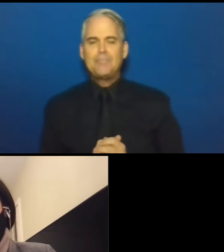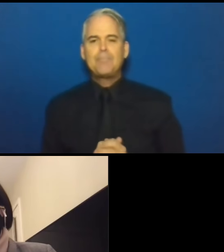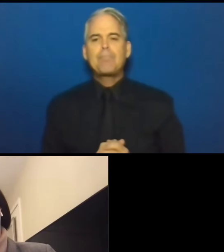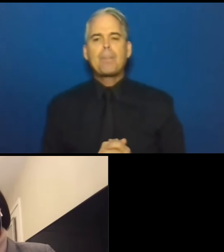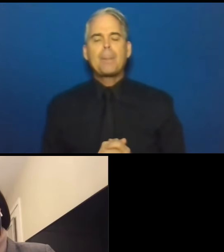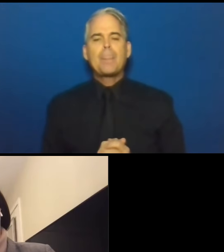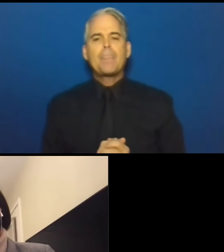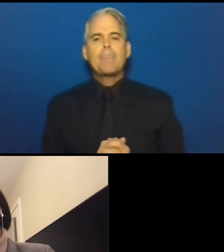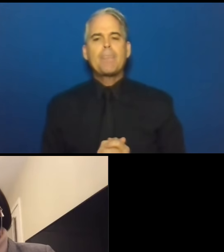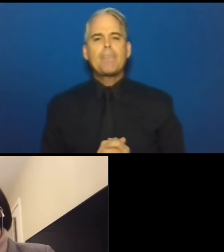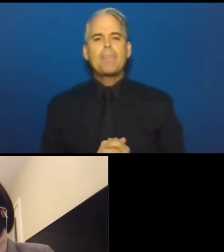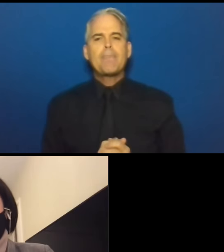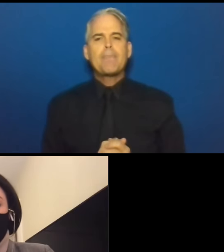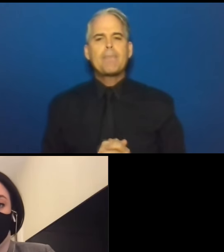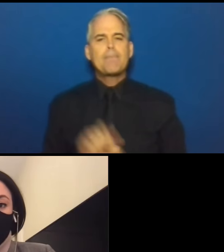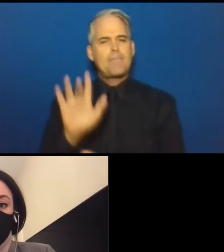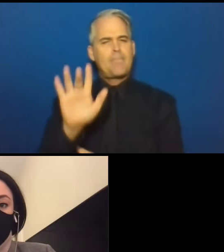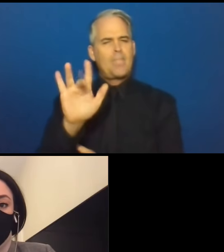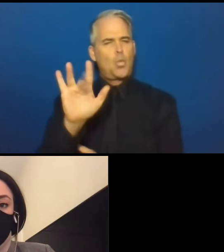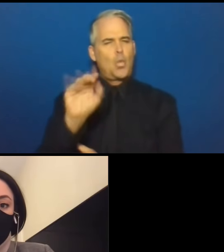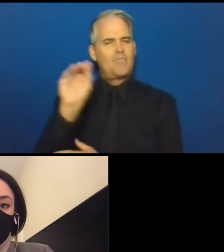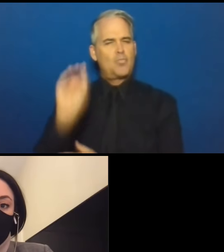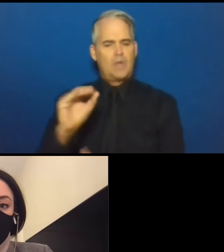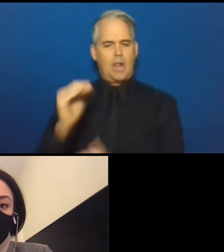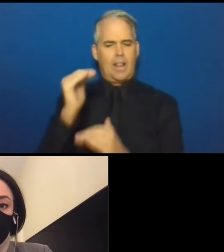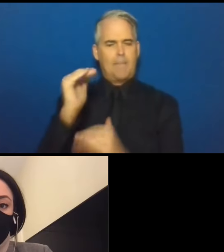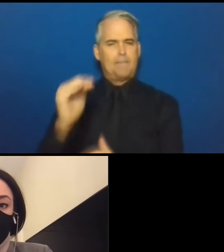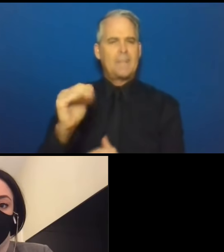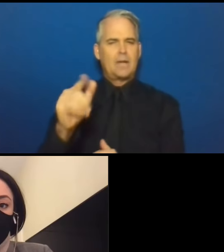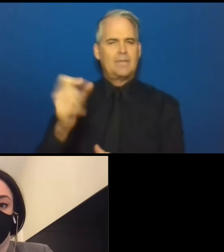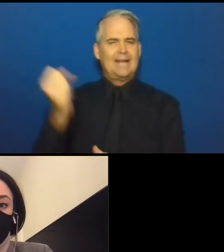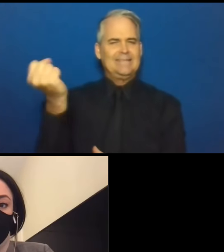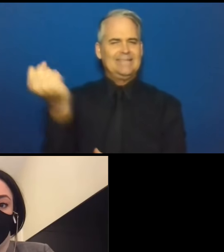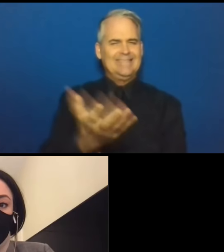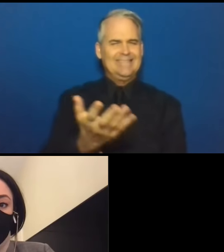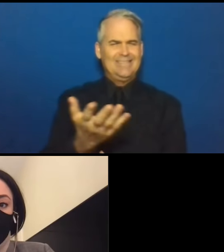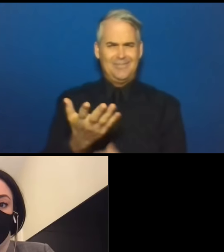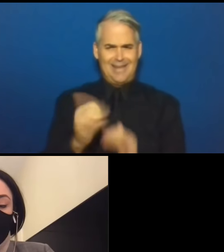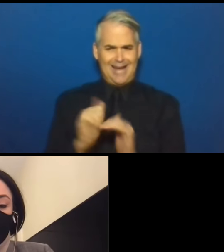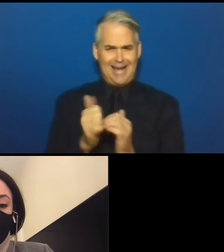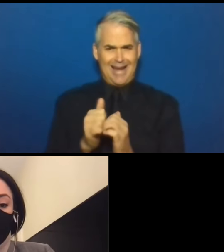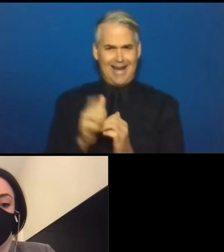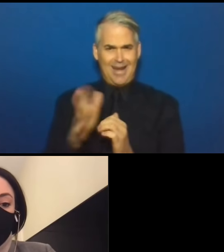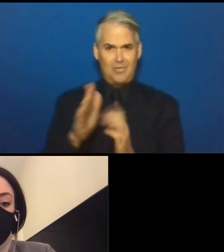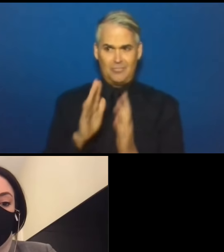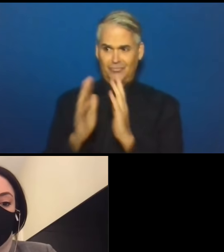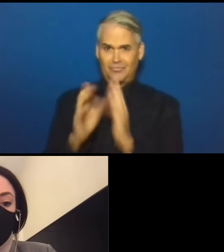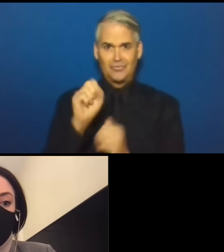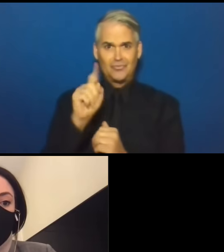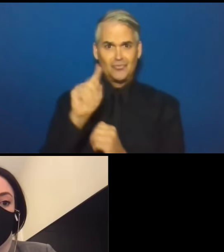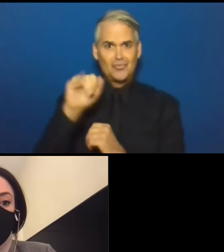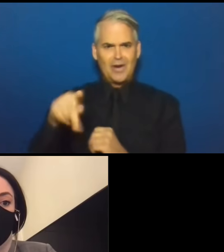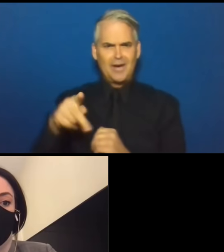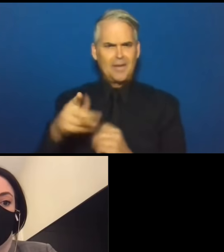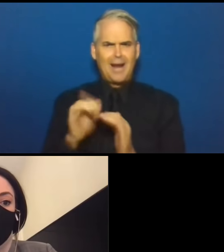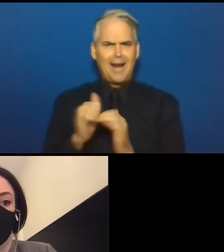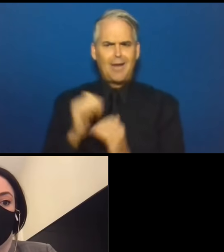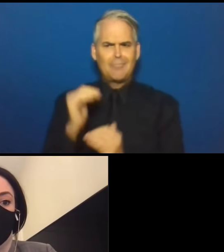25% limit on casinos, on the strip casinos, especially coming up with Thanksgiving holiday? And I'm not sure what